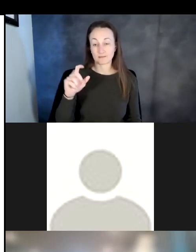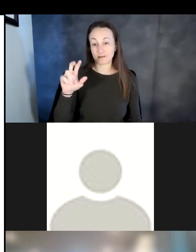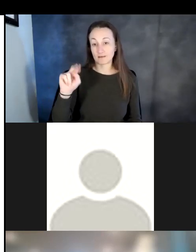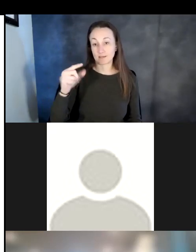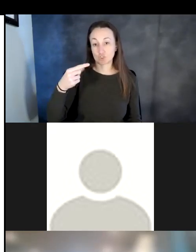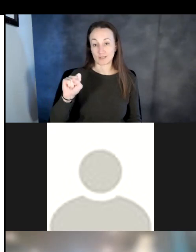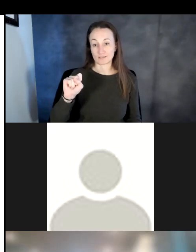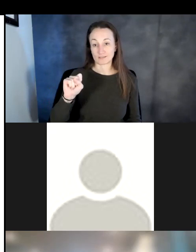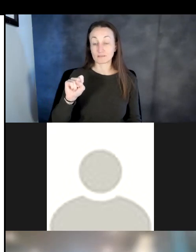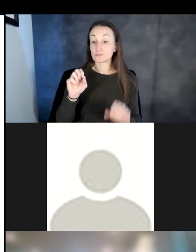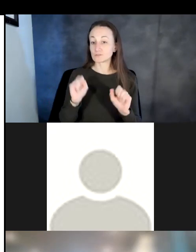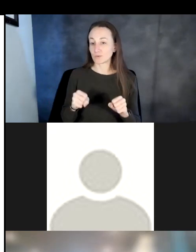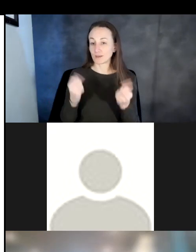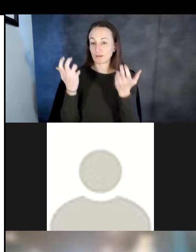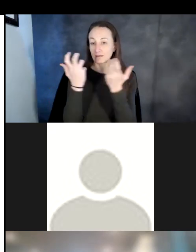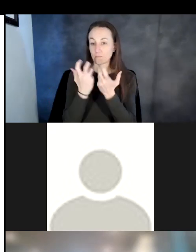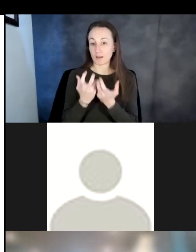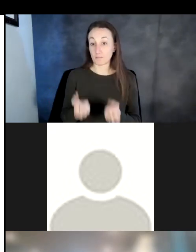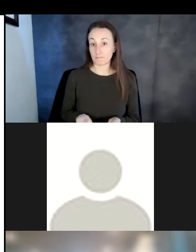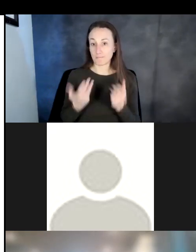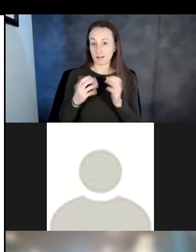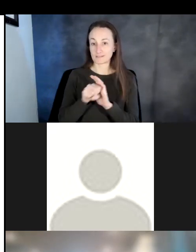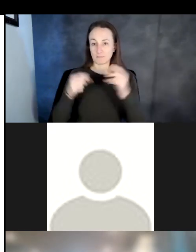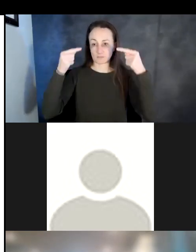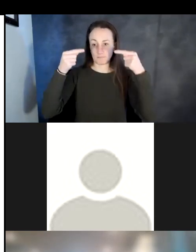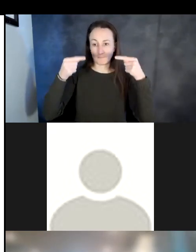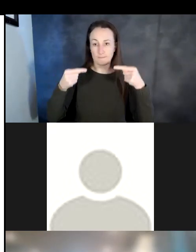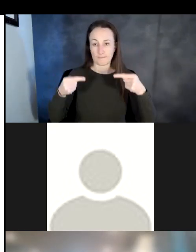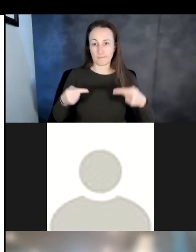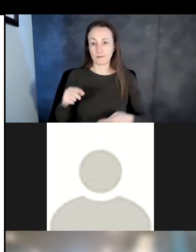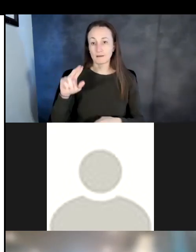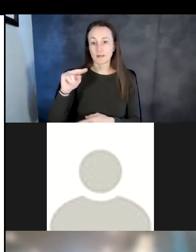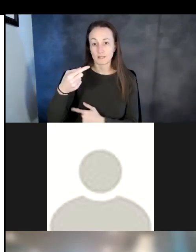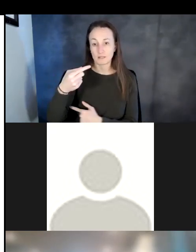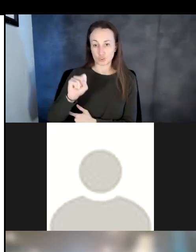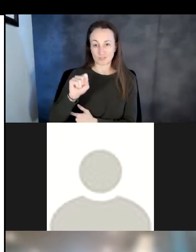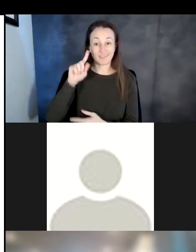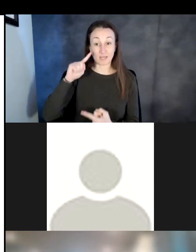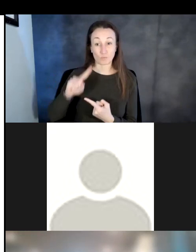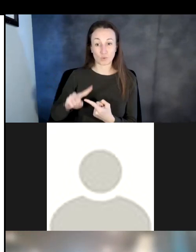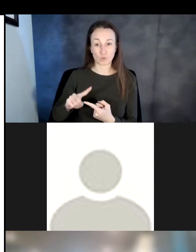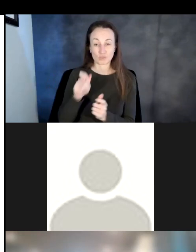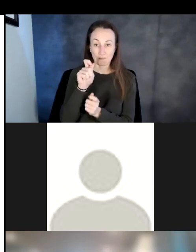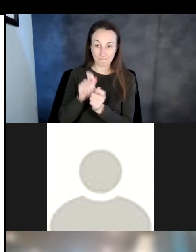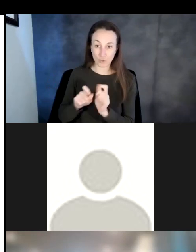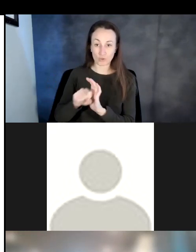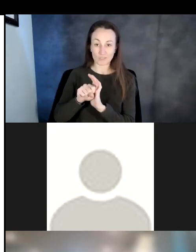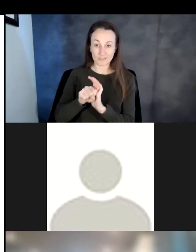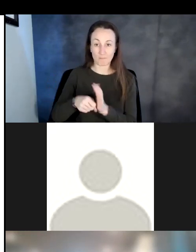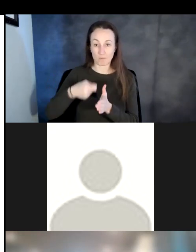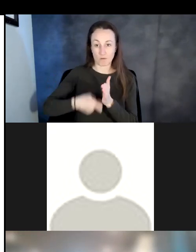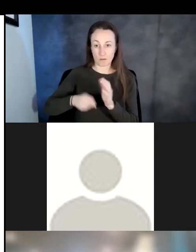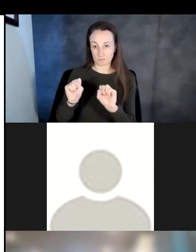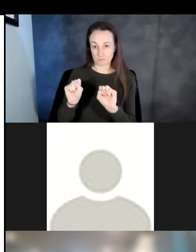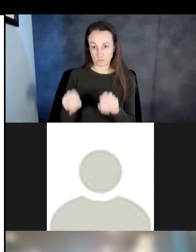actually combine multiple samples in the same run, multiplexing, and that can reduce the per sample cost. And that's what I'm showing